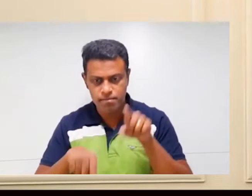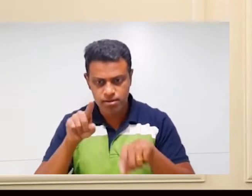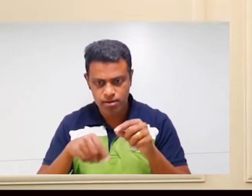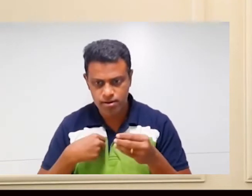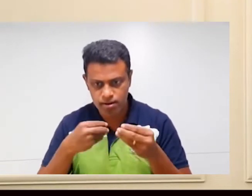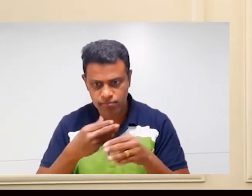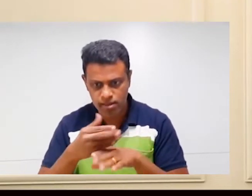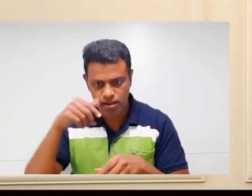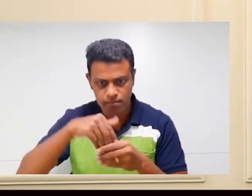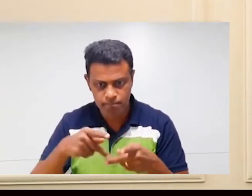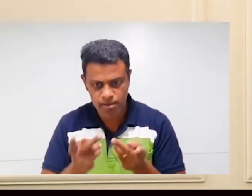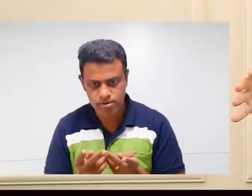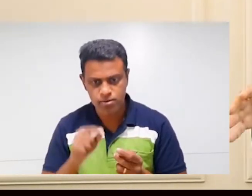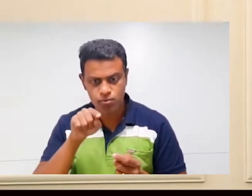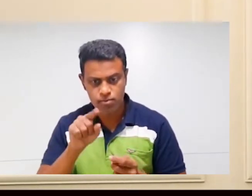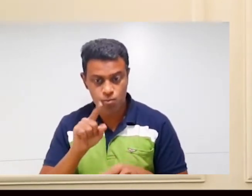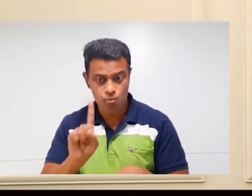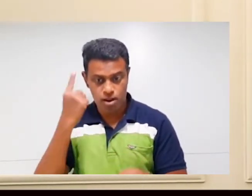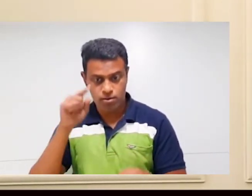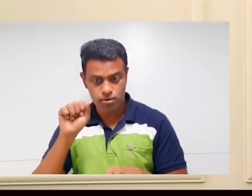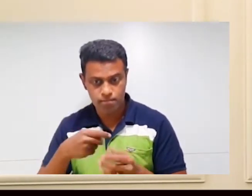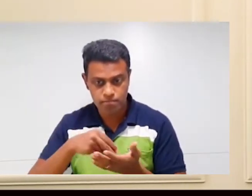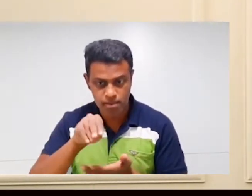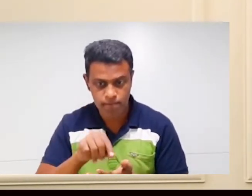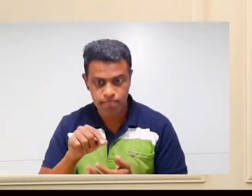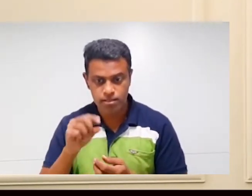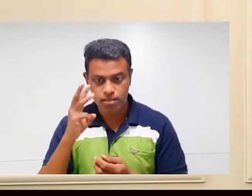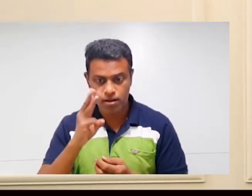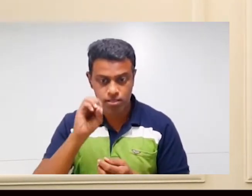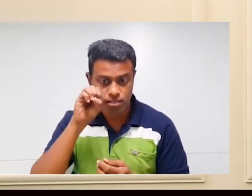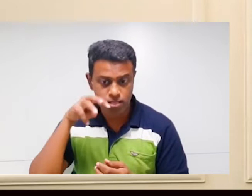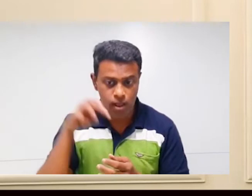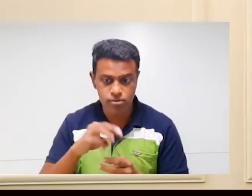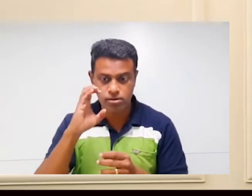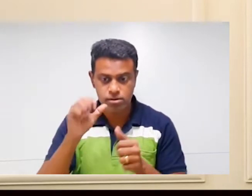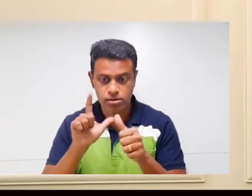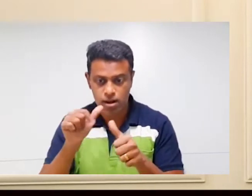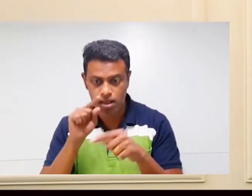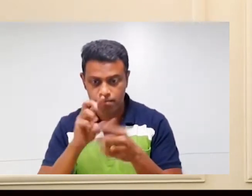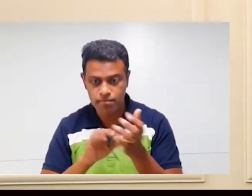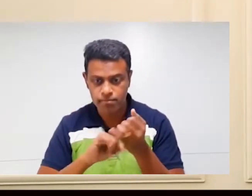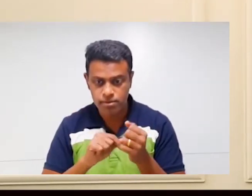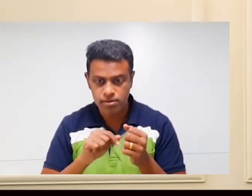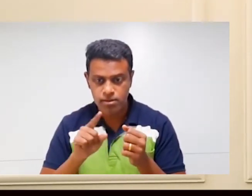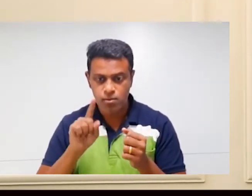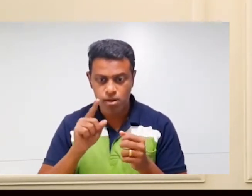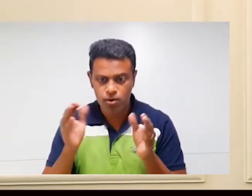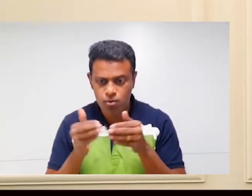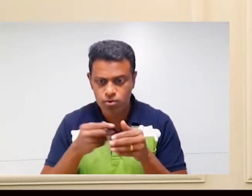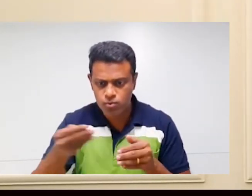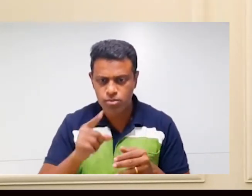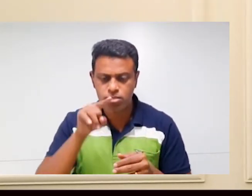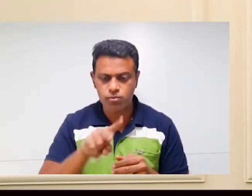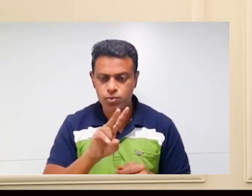are the ones who stood by when so many floods happened. I remember Srinagar floods, when we had 50% market share in that place. You are the one who paid,